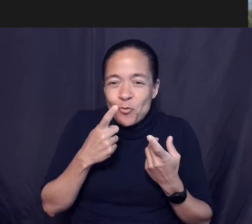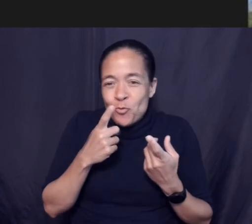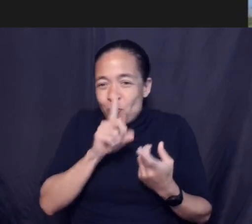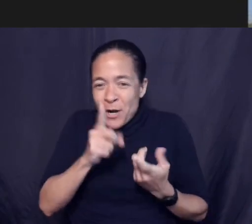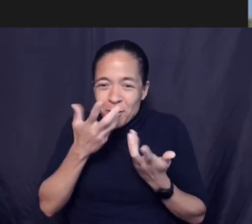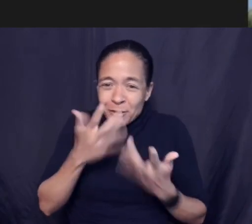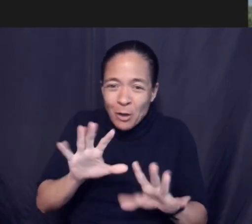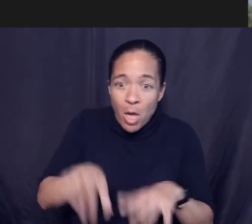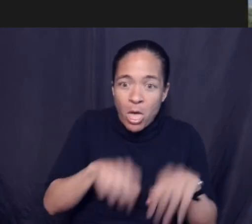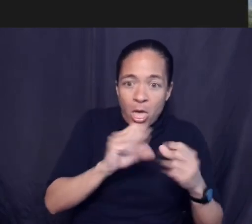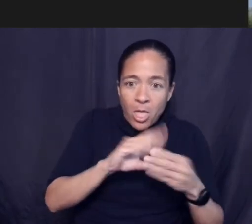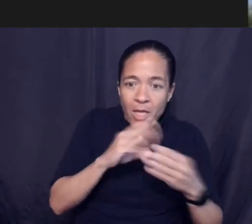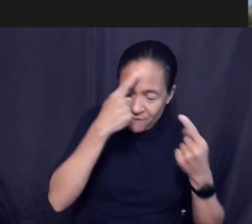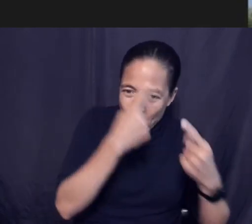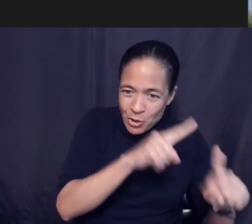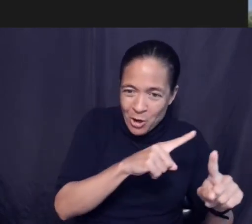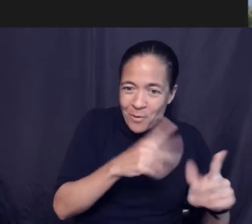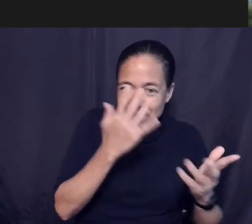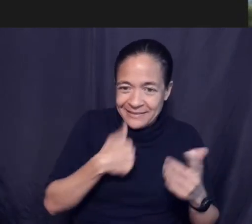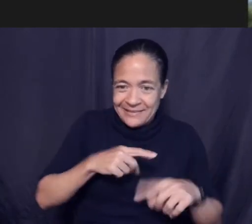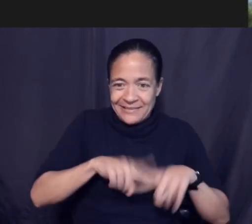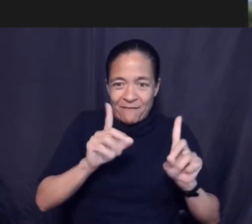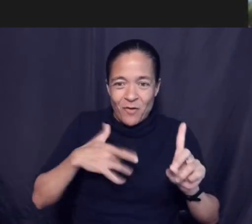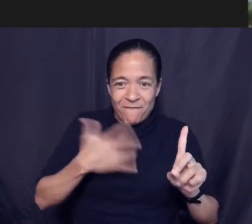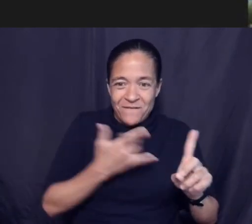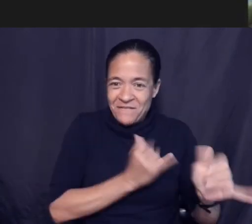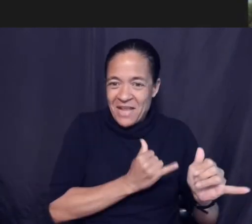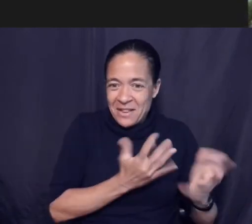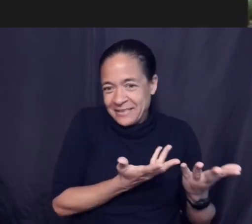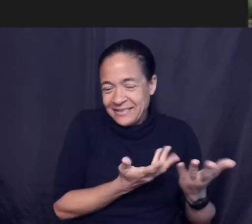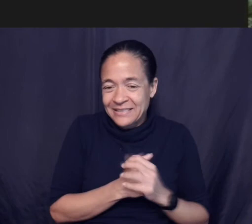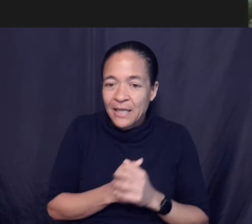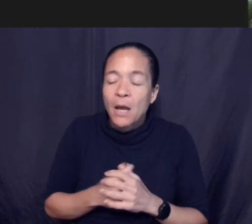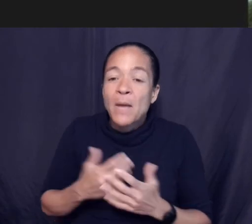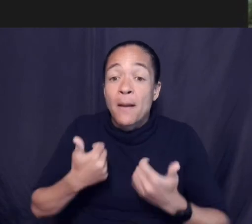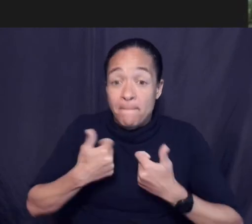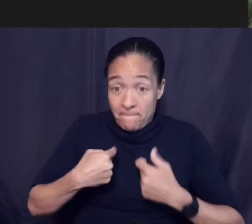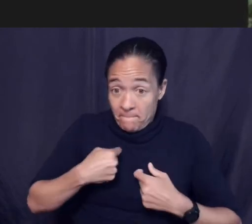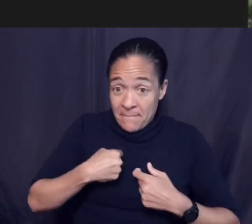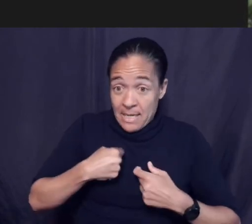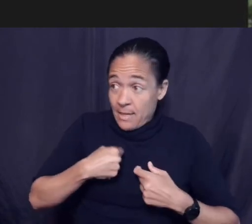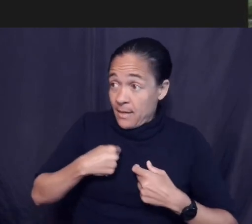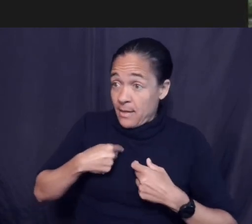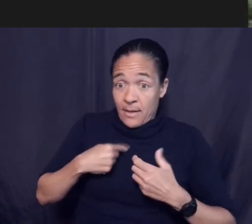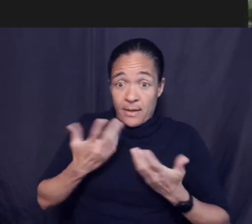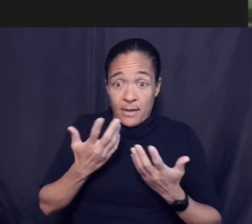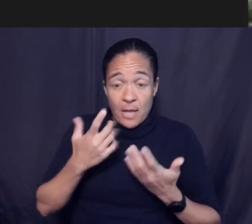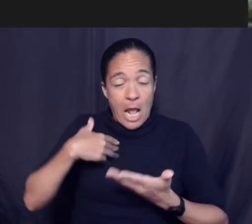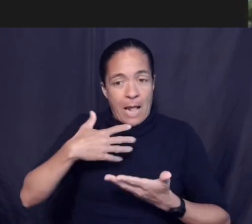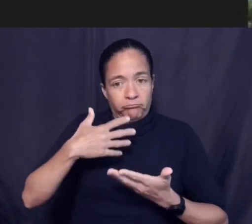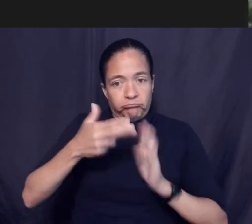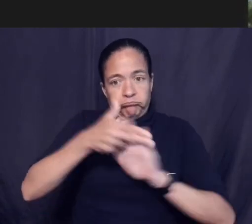can't feel what she felt. But with me, after knowing about it and Google, becoming a best friend, it's